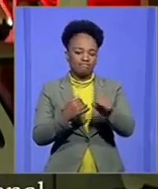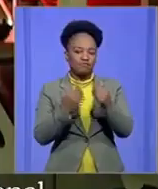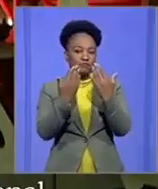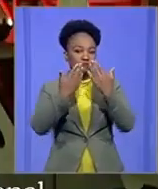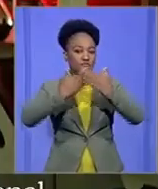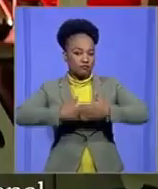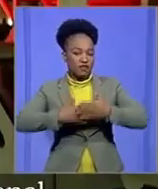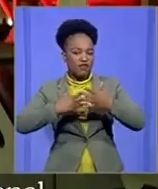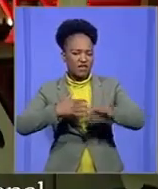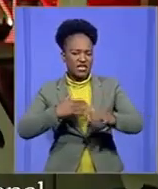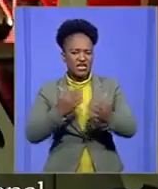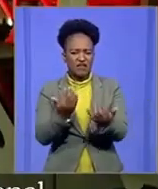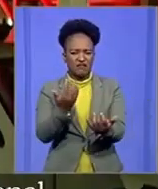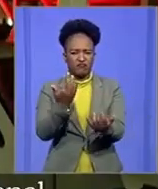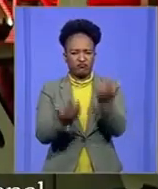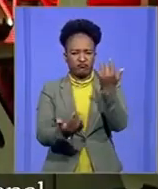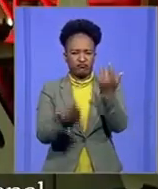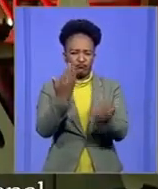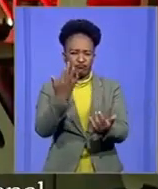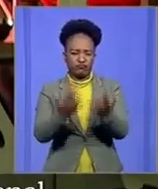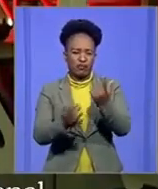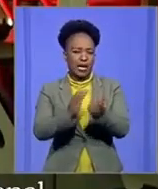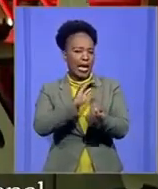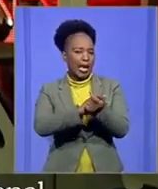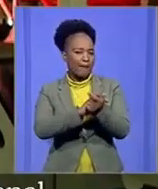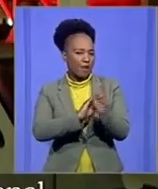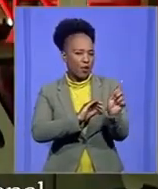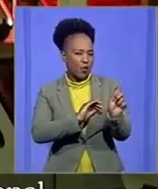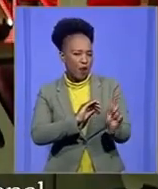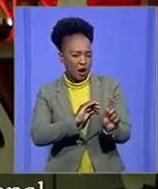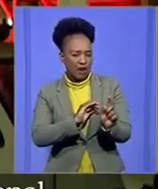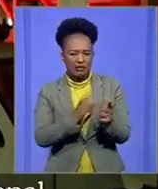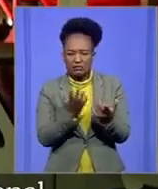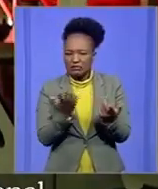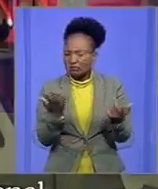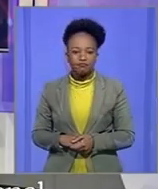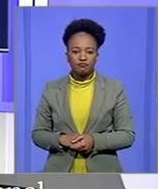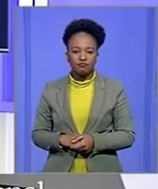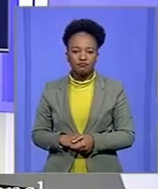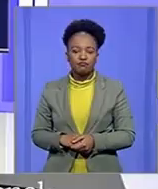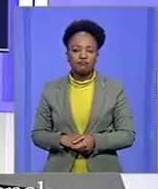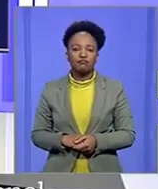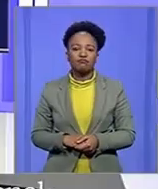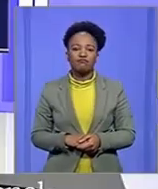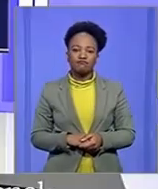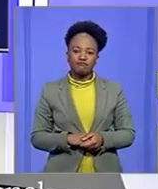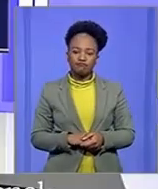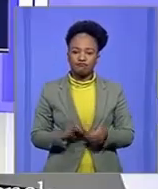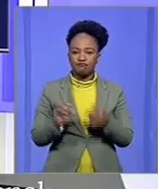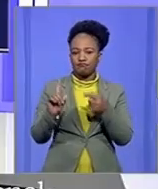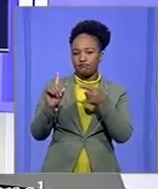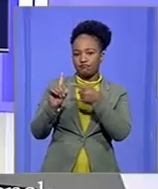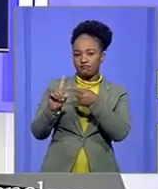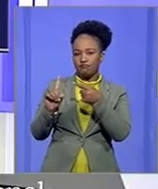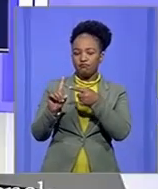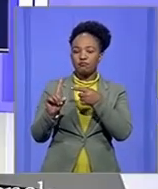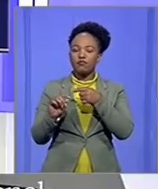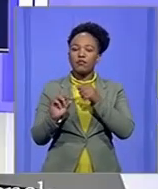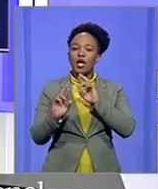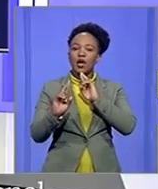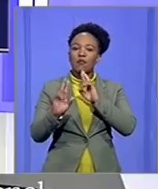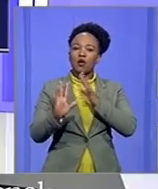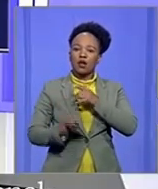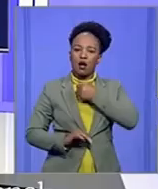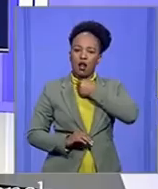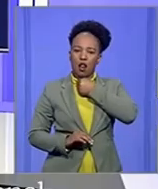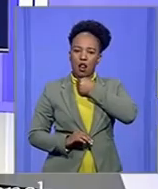qhoma mollo ha re tsebe hantle dintlha tse felletseng hore na mollo ona eba o bakuwe ke eng. Bui eo ke moqolotsi wa rona wa ditaba ke Konelo le Kgafola